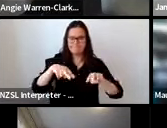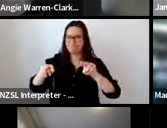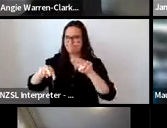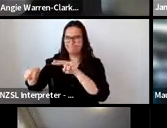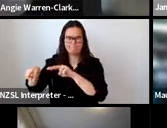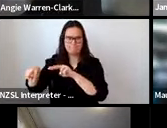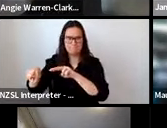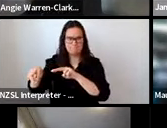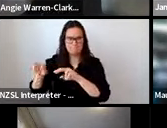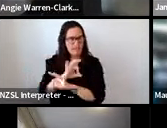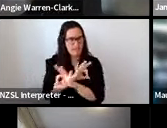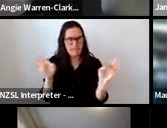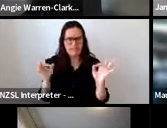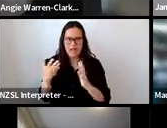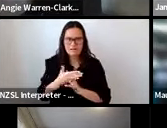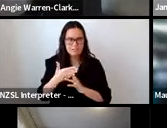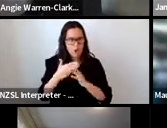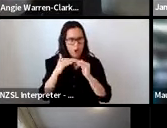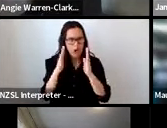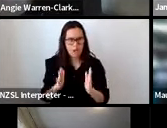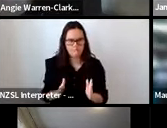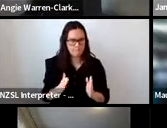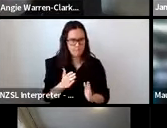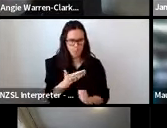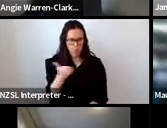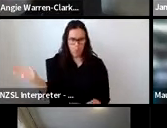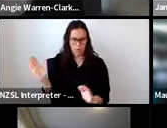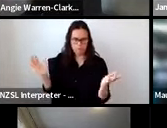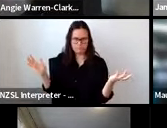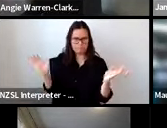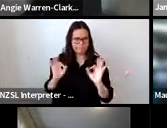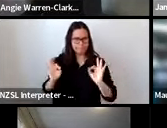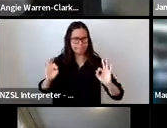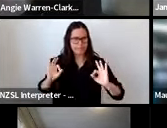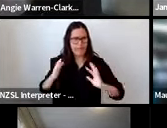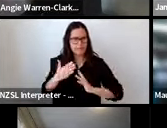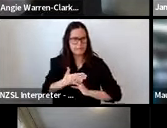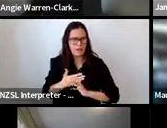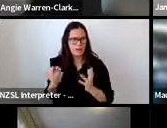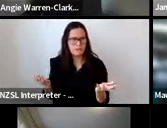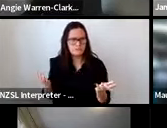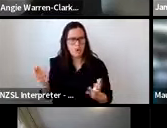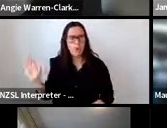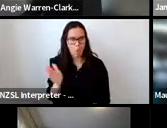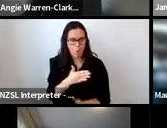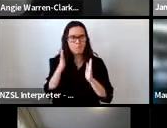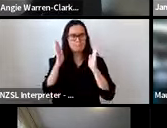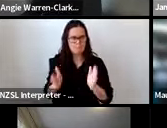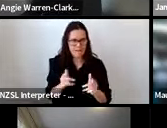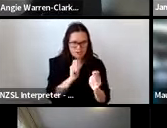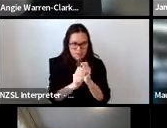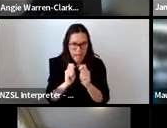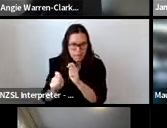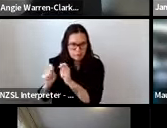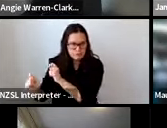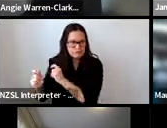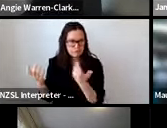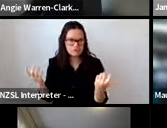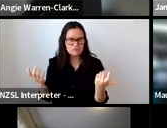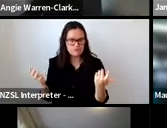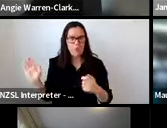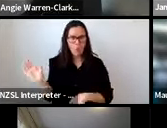accessible, and all required access to be modified and bathrooms to be